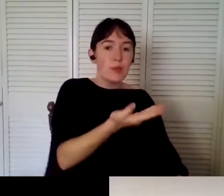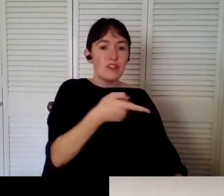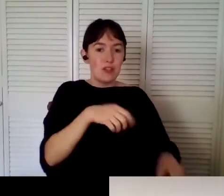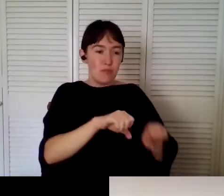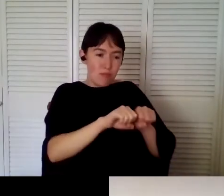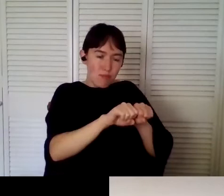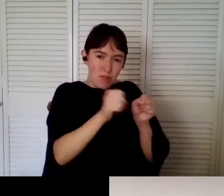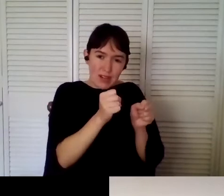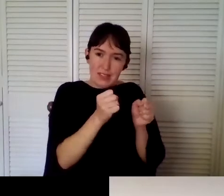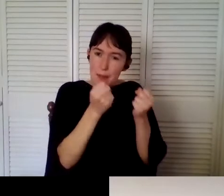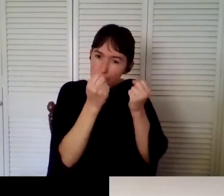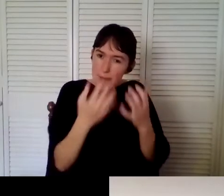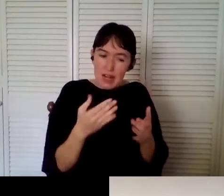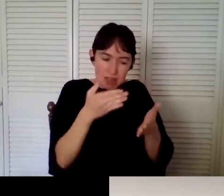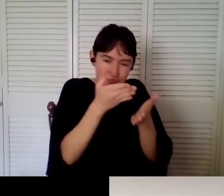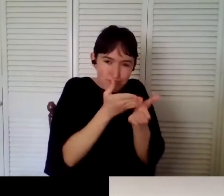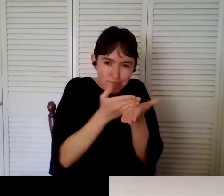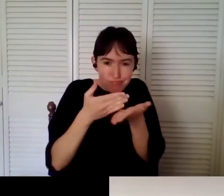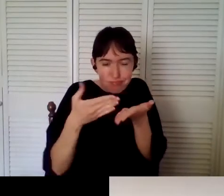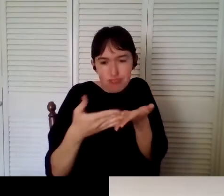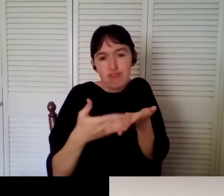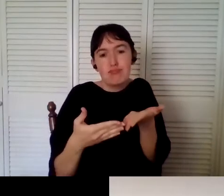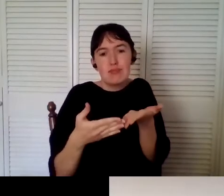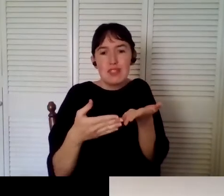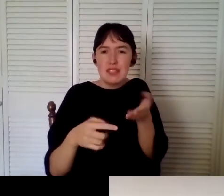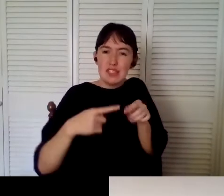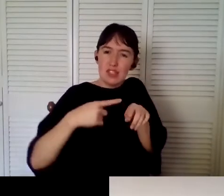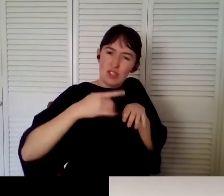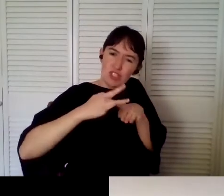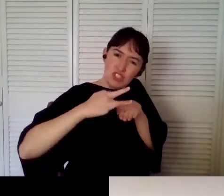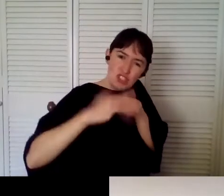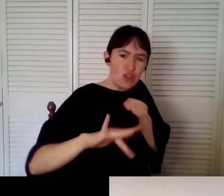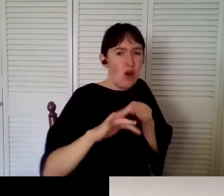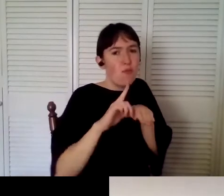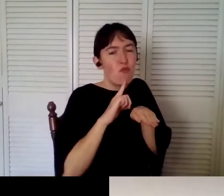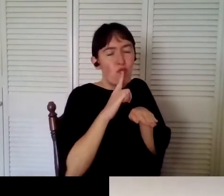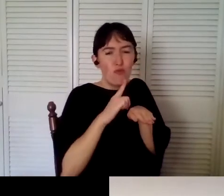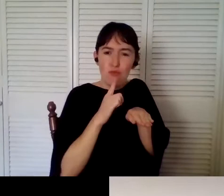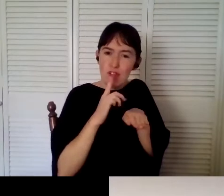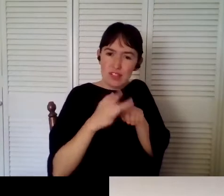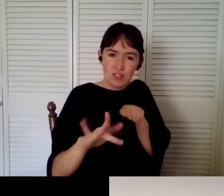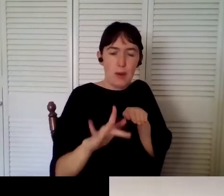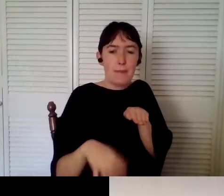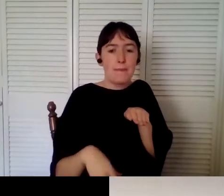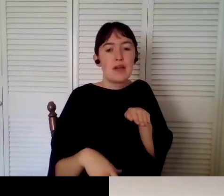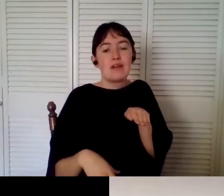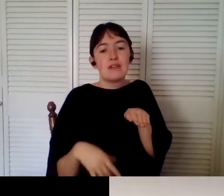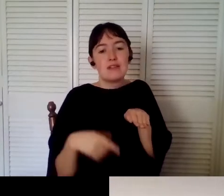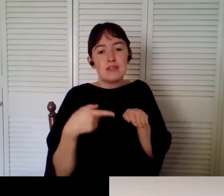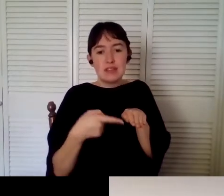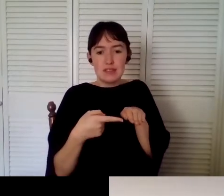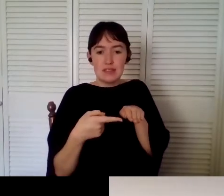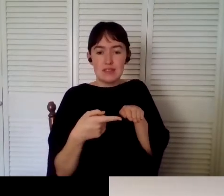obsidian is the sharpest material on the planet. It's sharper than surgical steel. So when it, not only is it starting as a